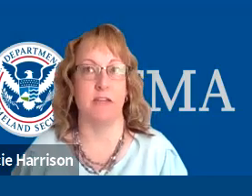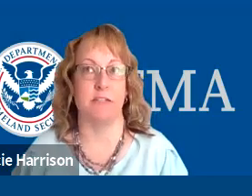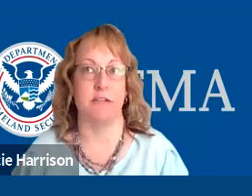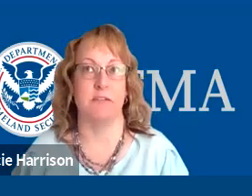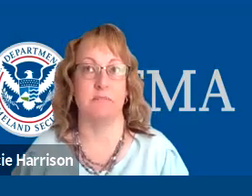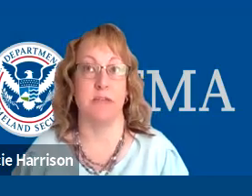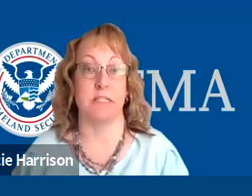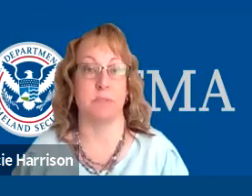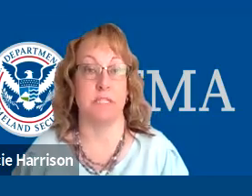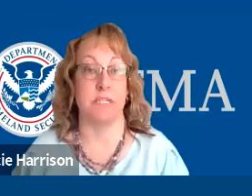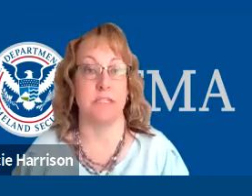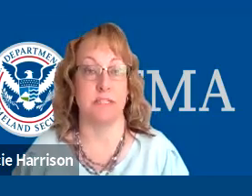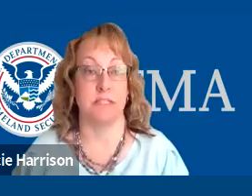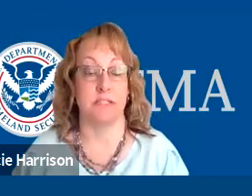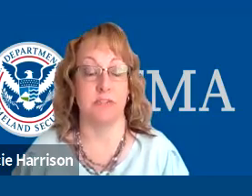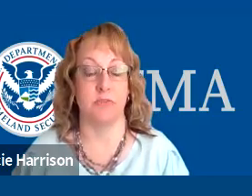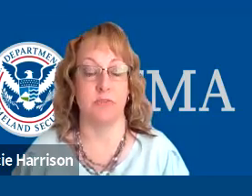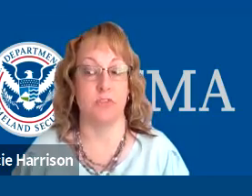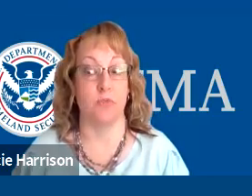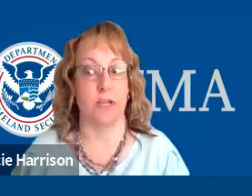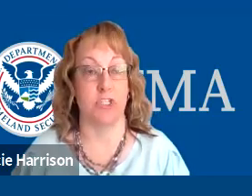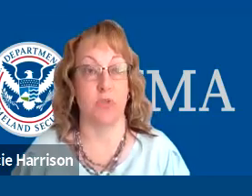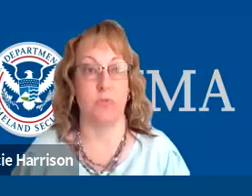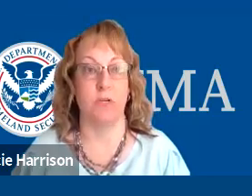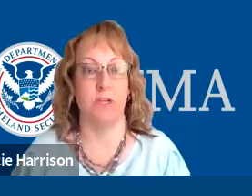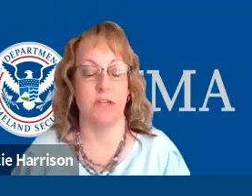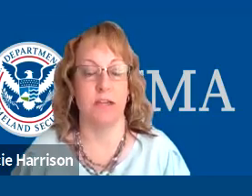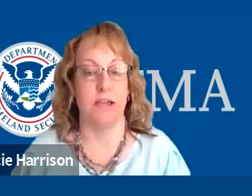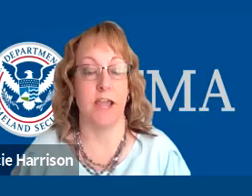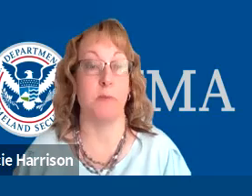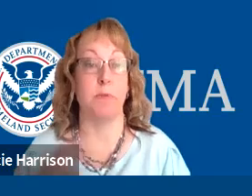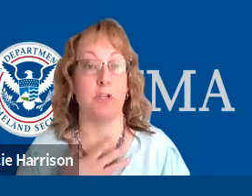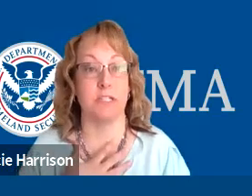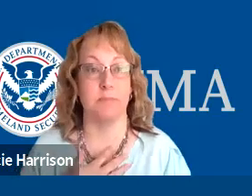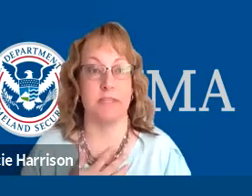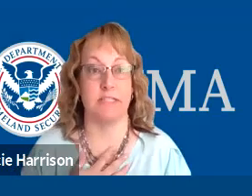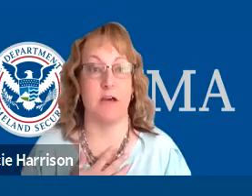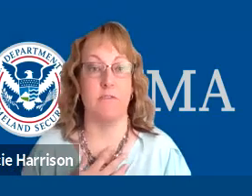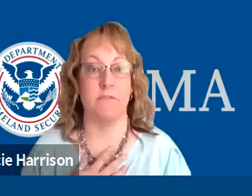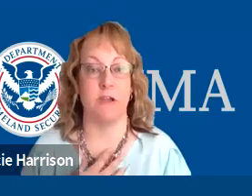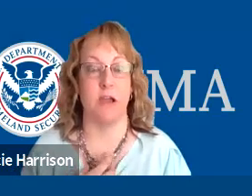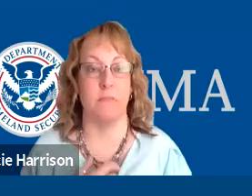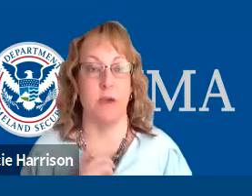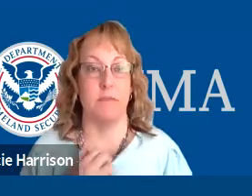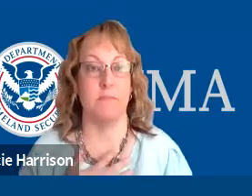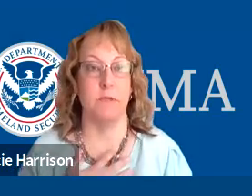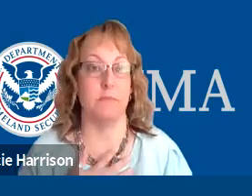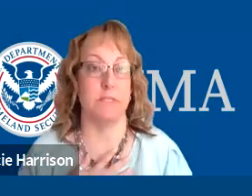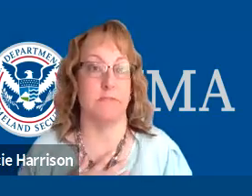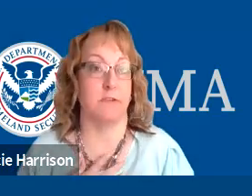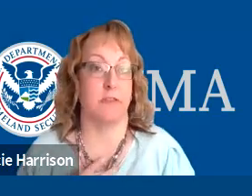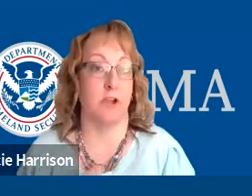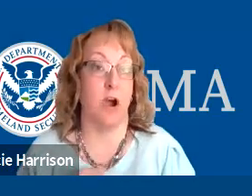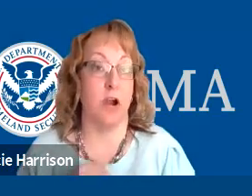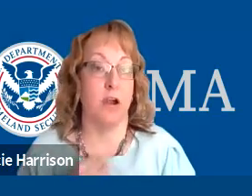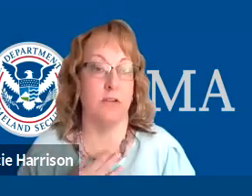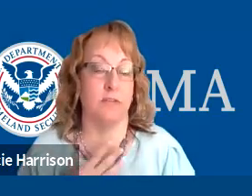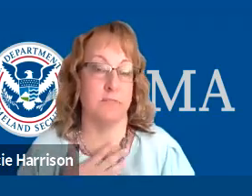if anyone wants to take a stab at this specific question of the best way to exit a